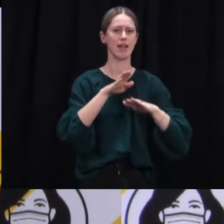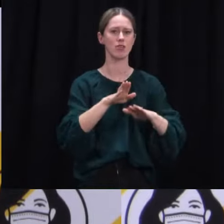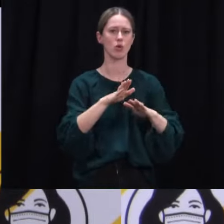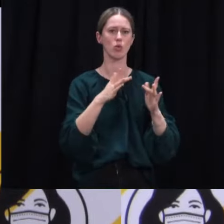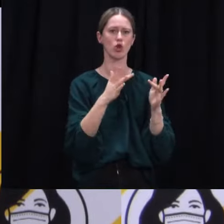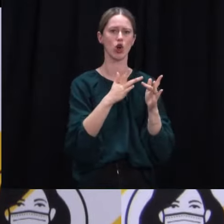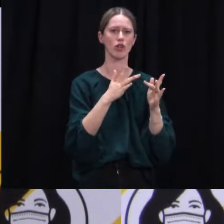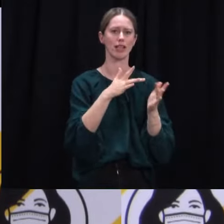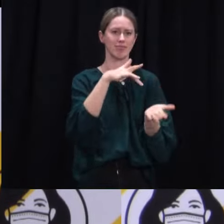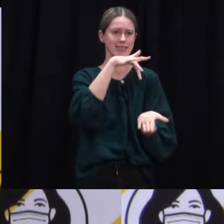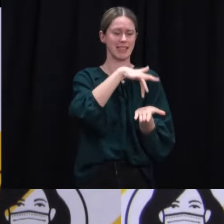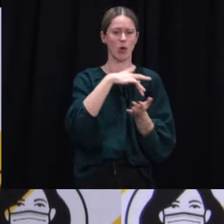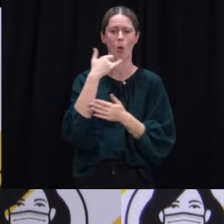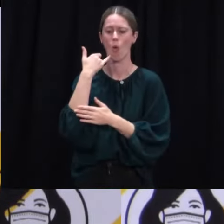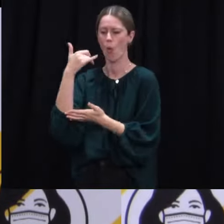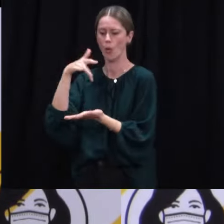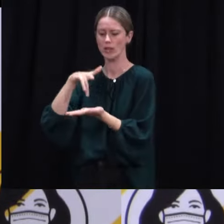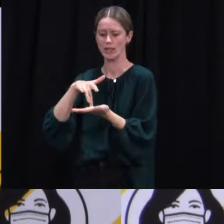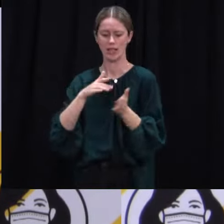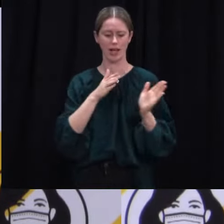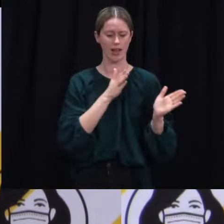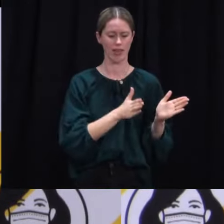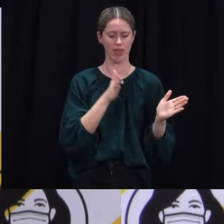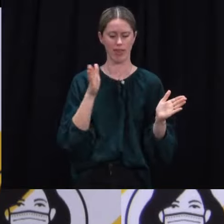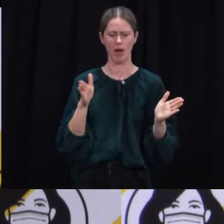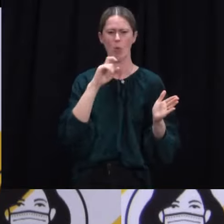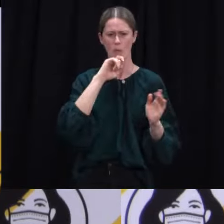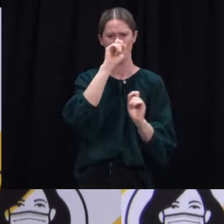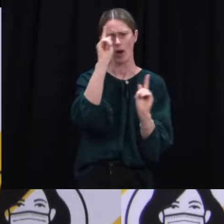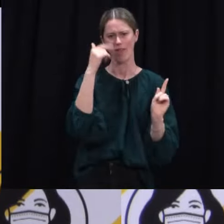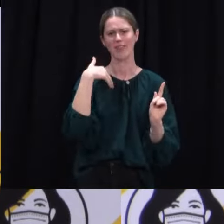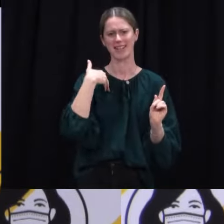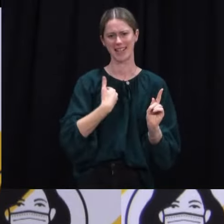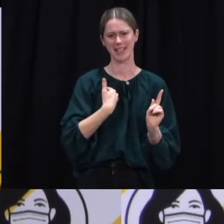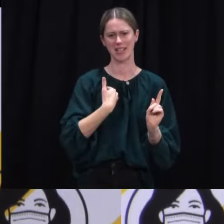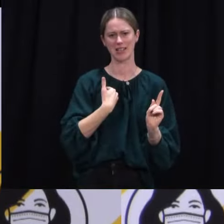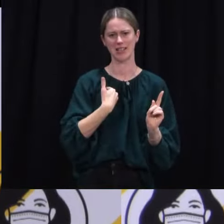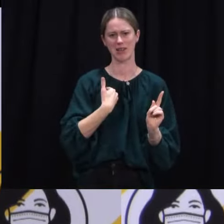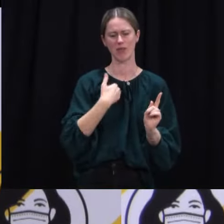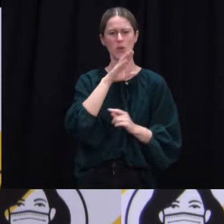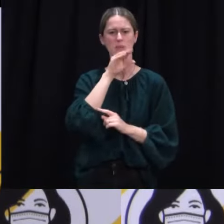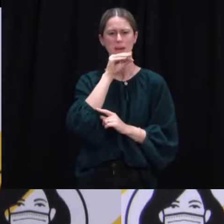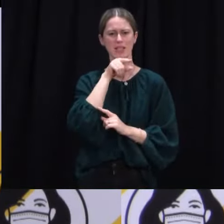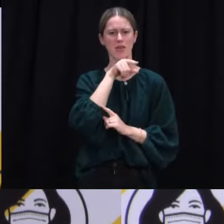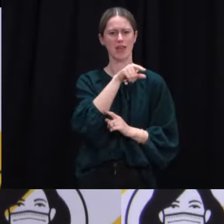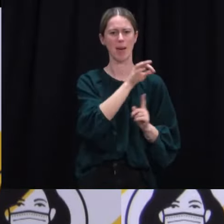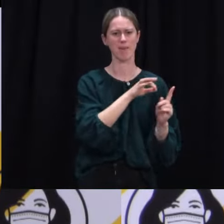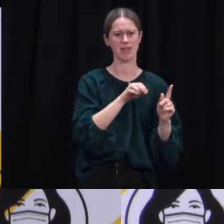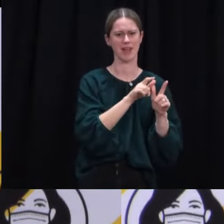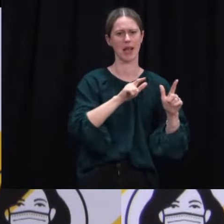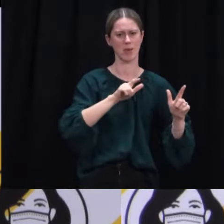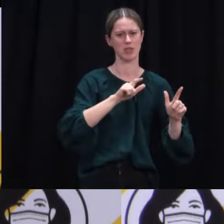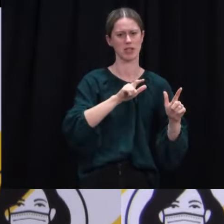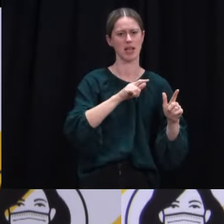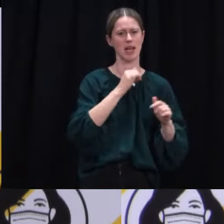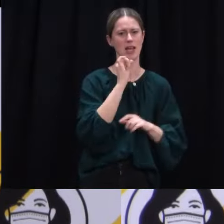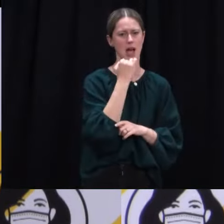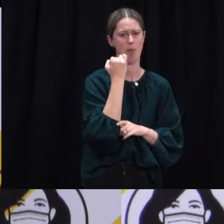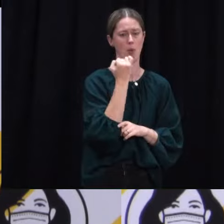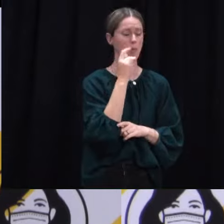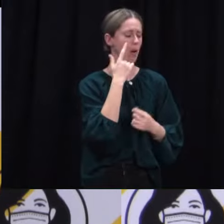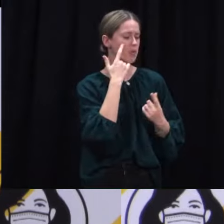tracing centres or the call centres, will be very aware of the need to have speakers of Pacific languages, in particular Samoan, but